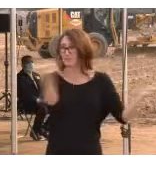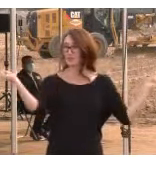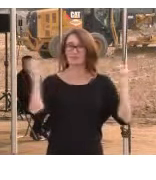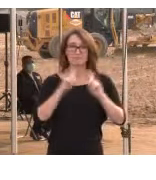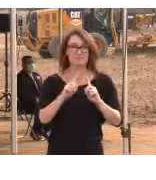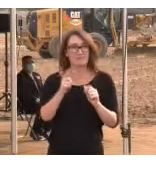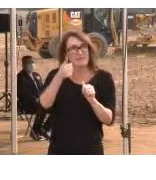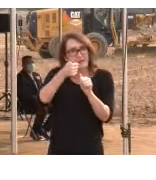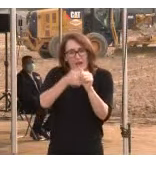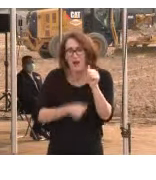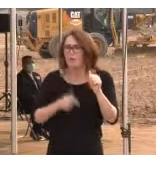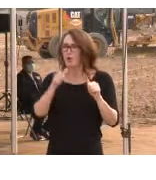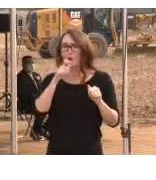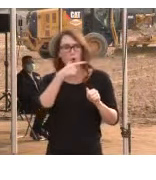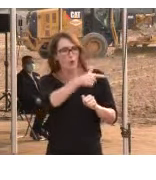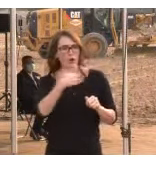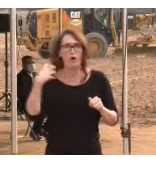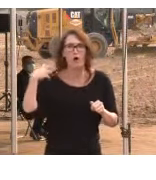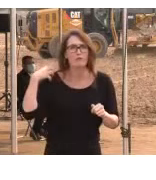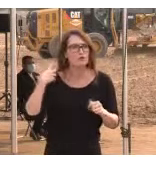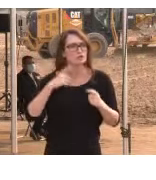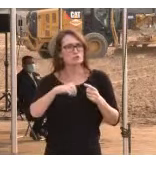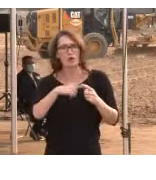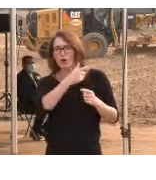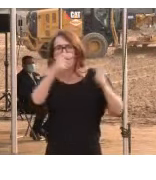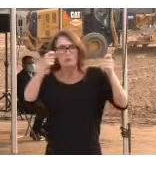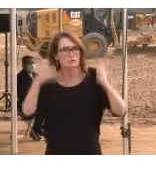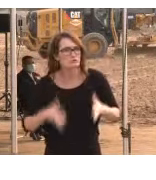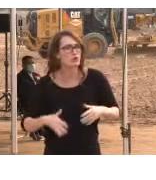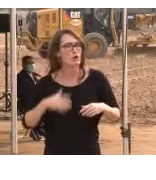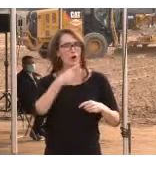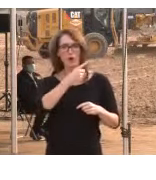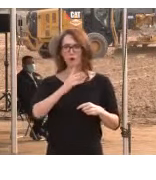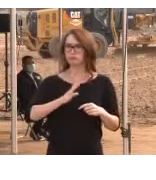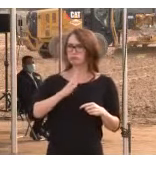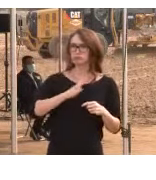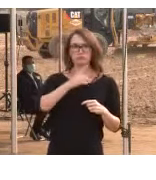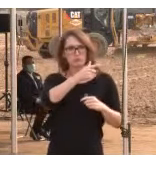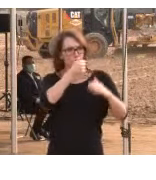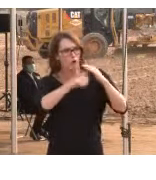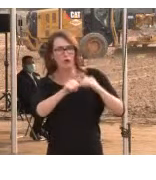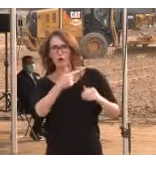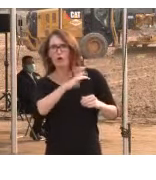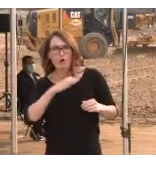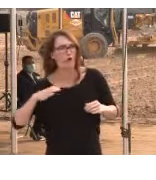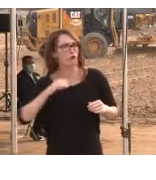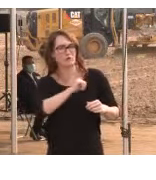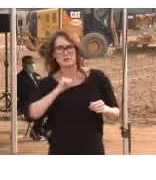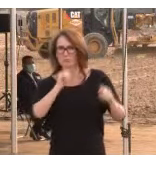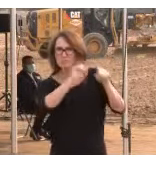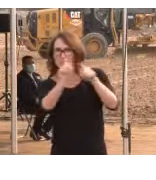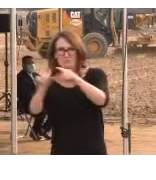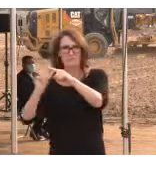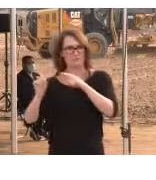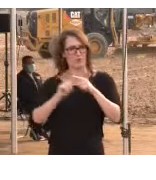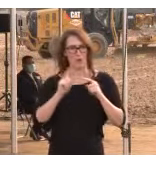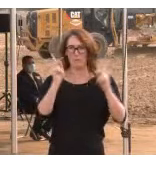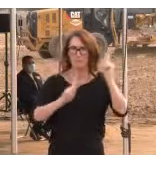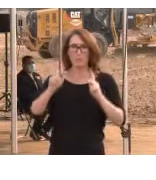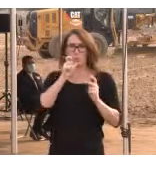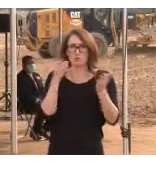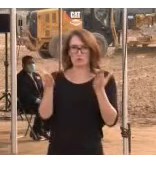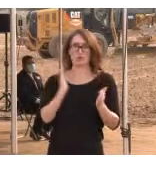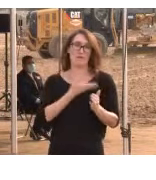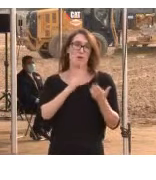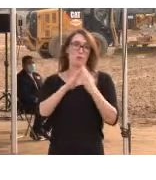Every dignitary, every officer, every person here under the sound of my voice who serves our community